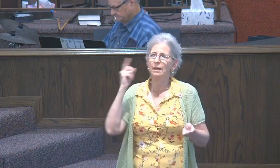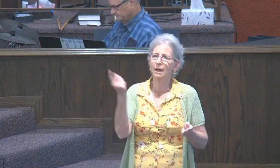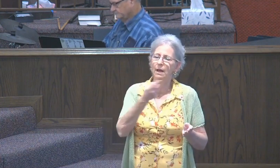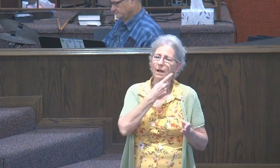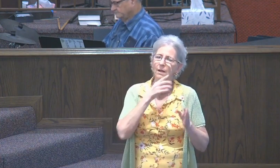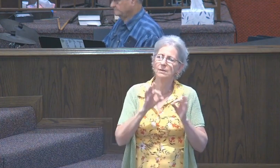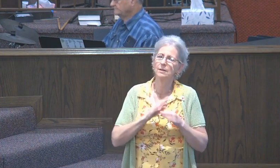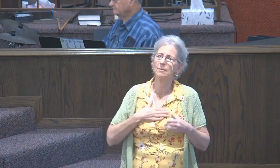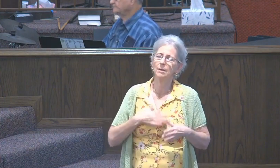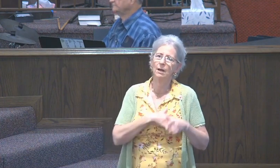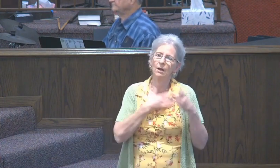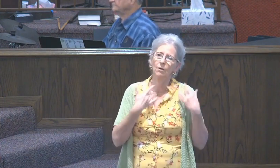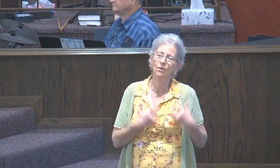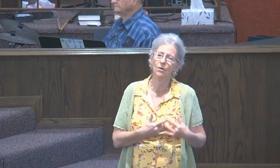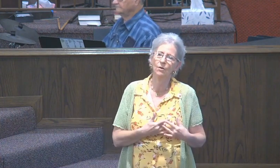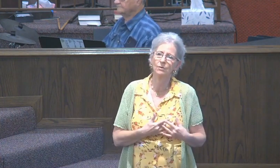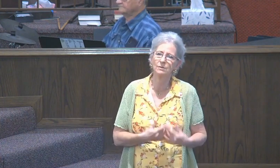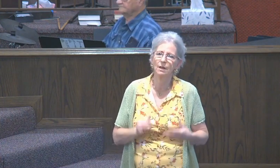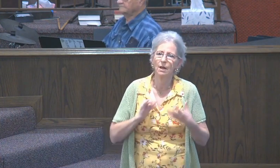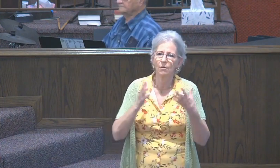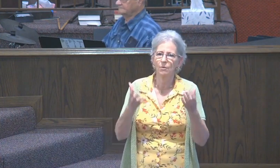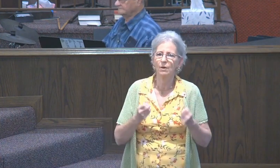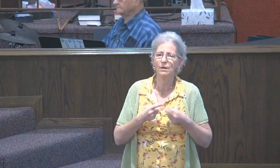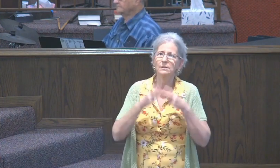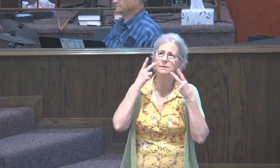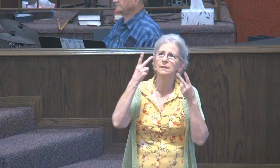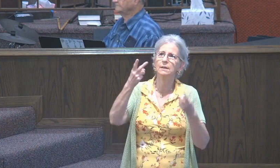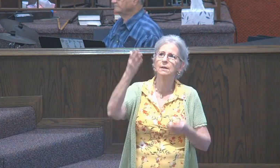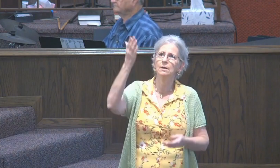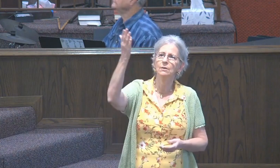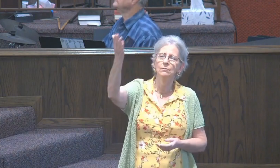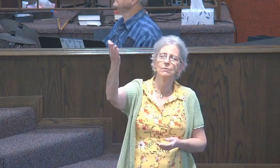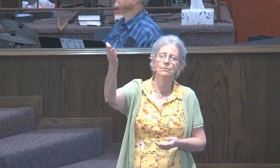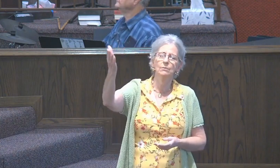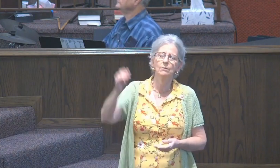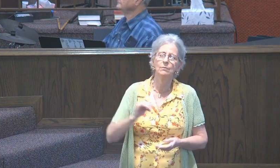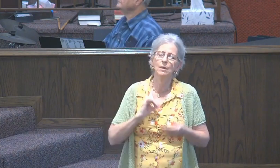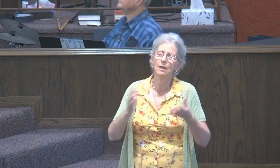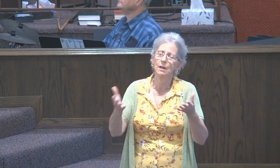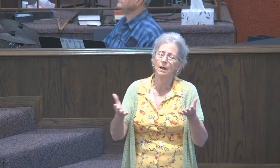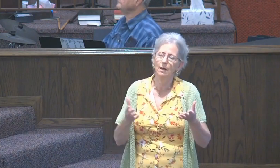Open the eyes of my heart. I want to see you.